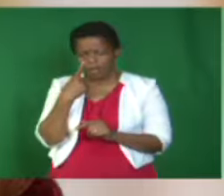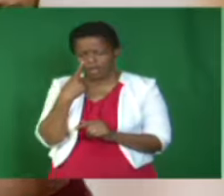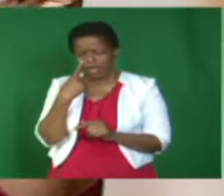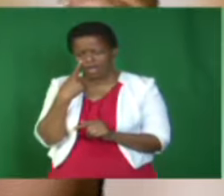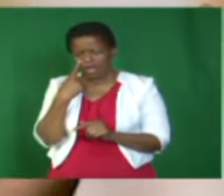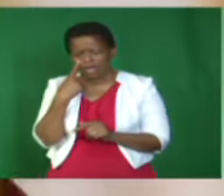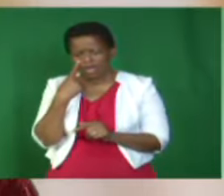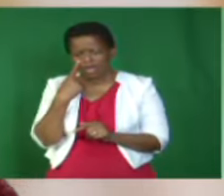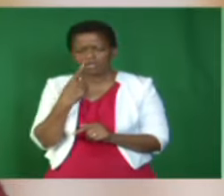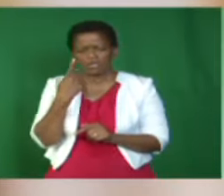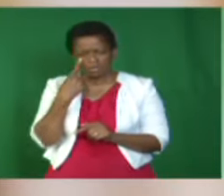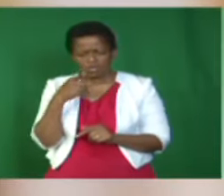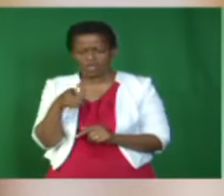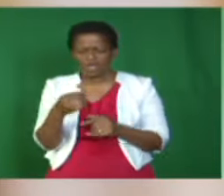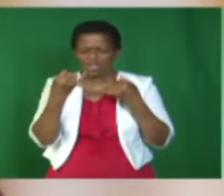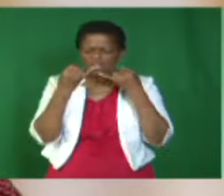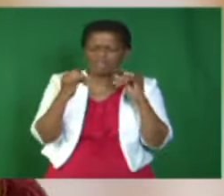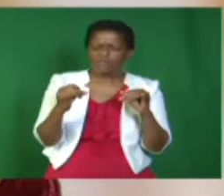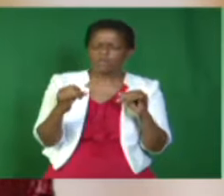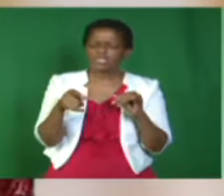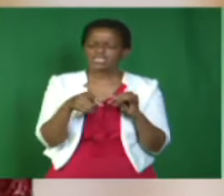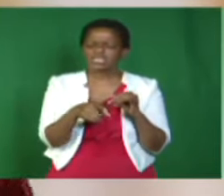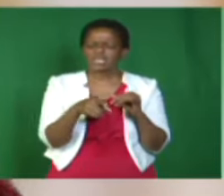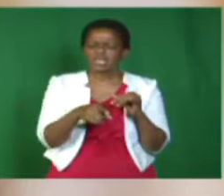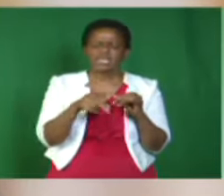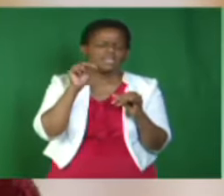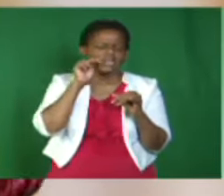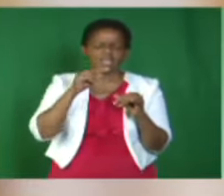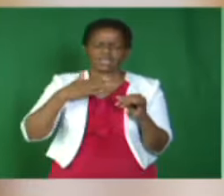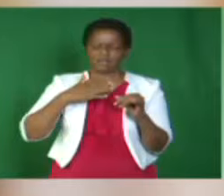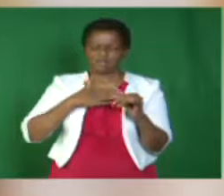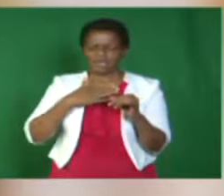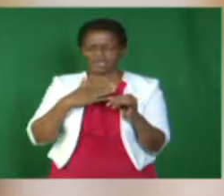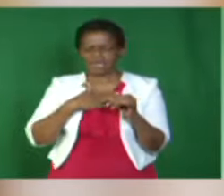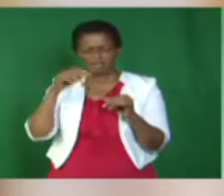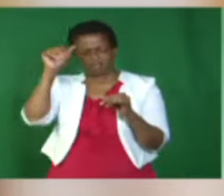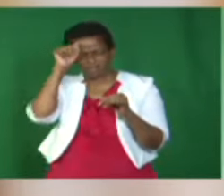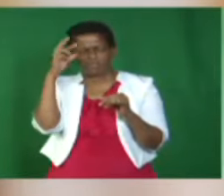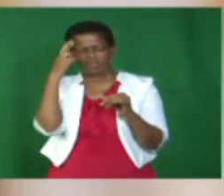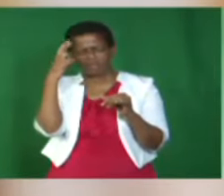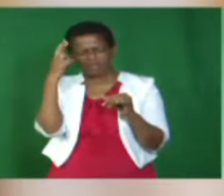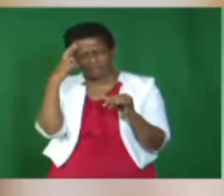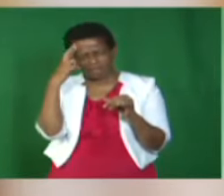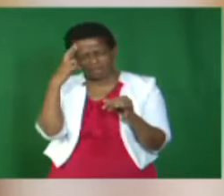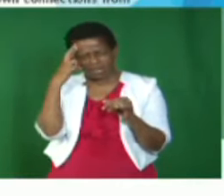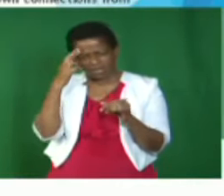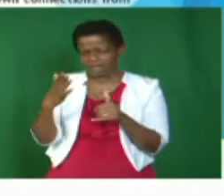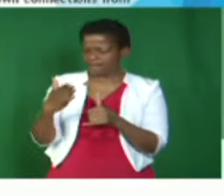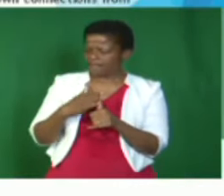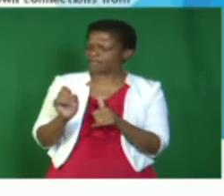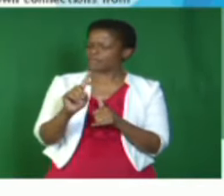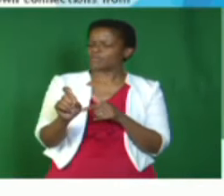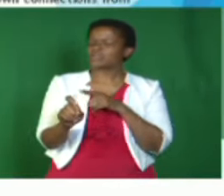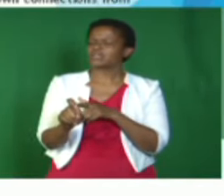to just pick the information that has that is actually answering the question that has been asked. So